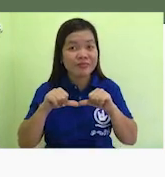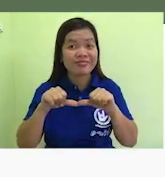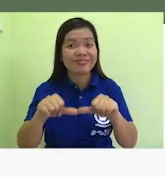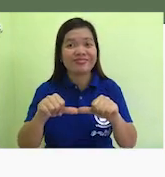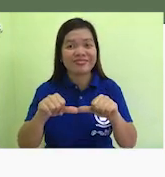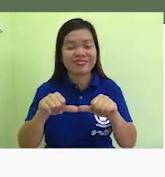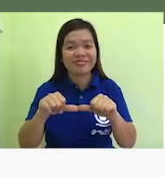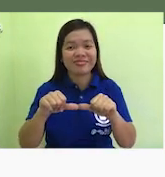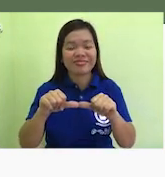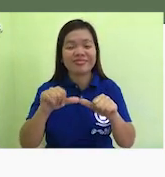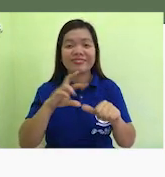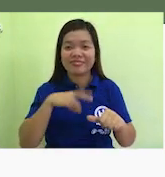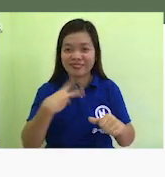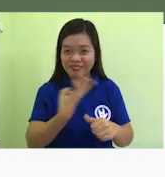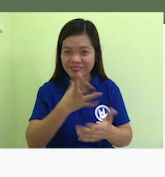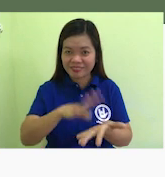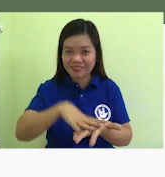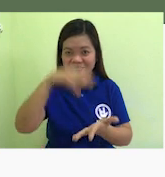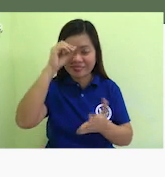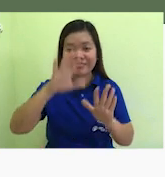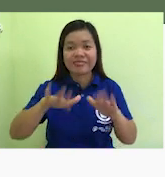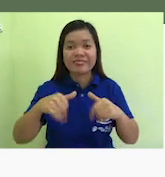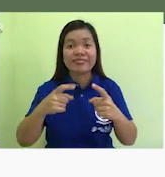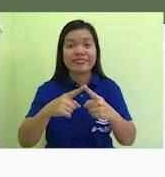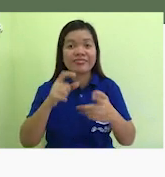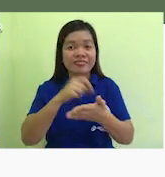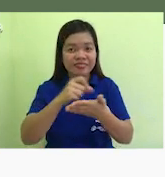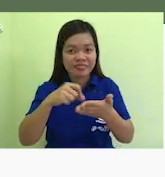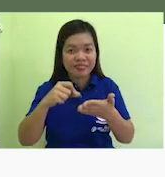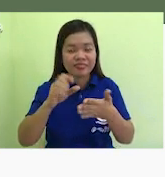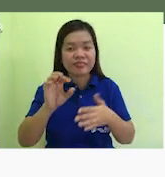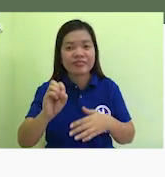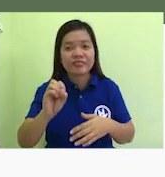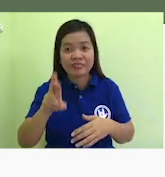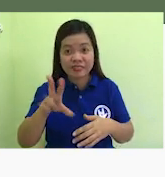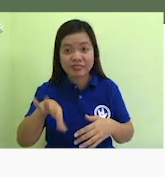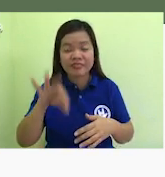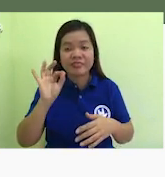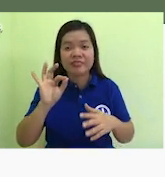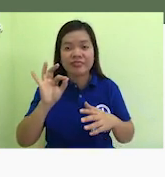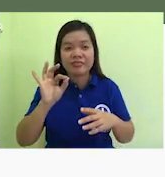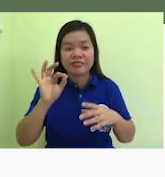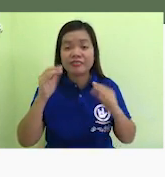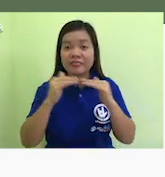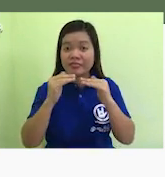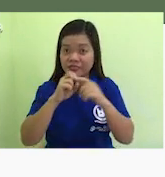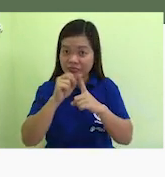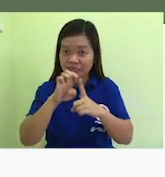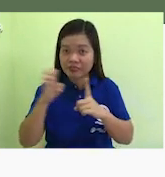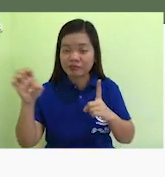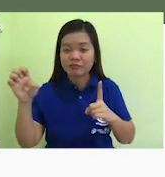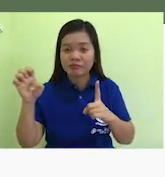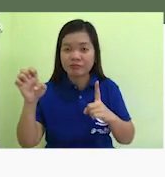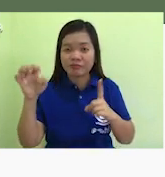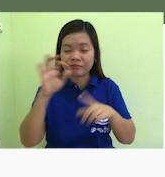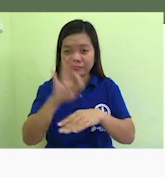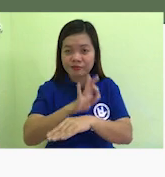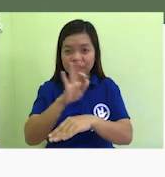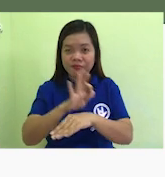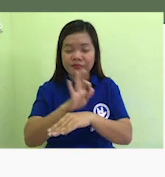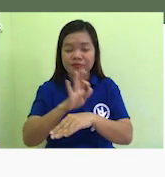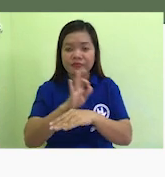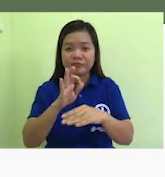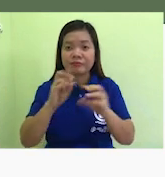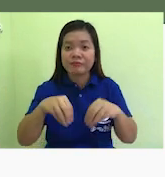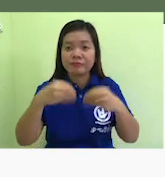As we continue, we will learn how to write or find the equation of a quadratic function